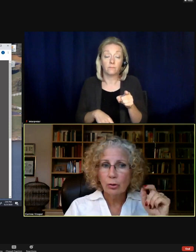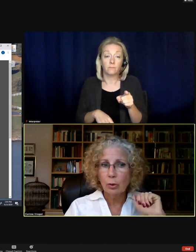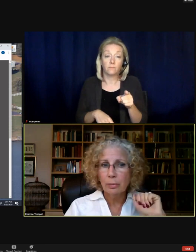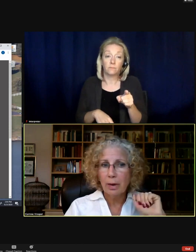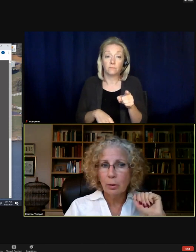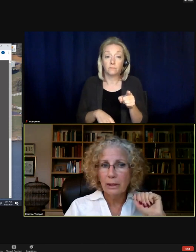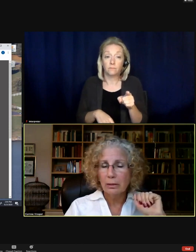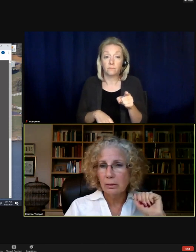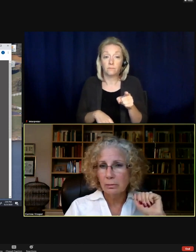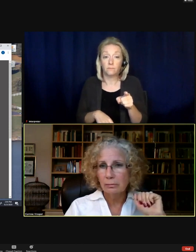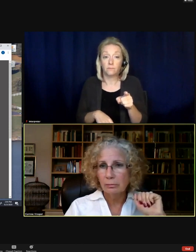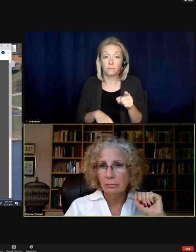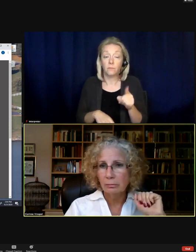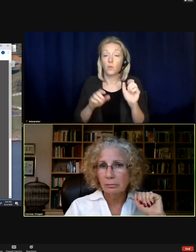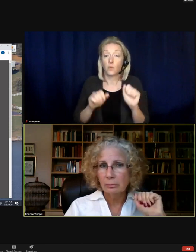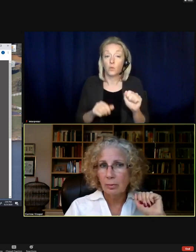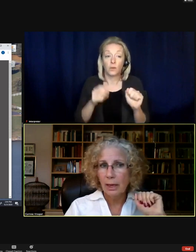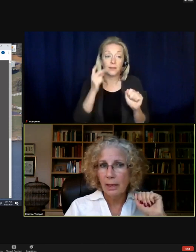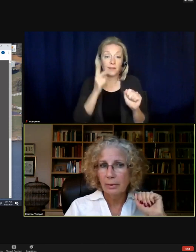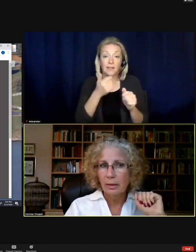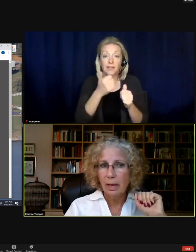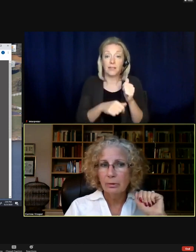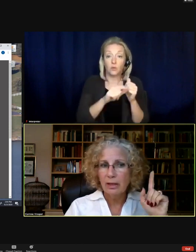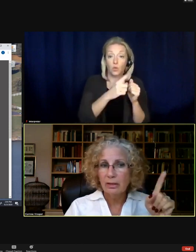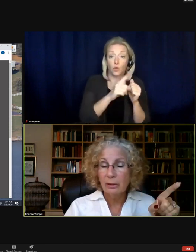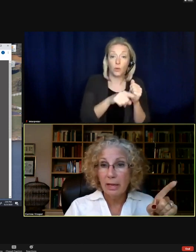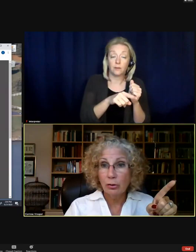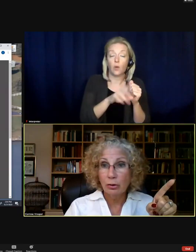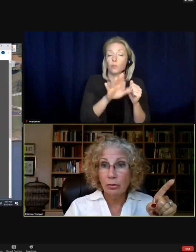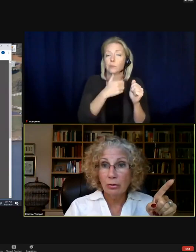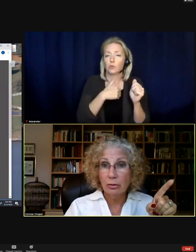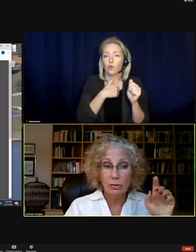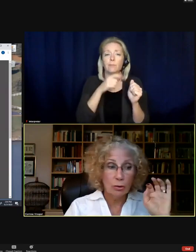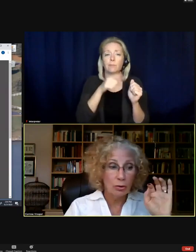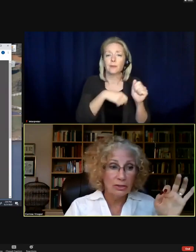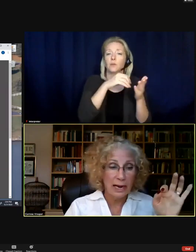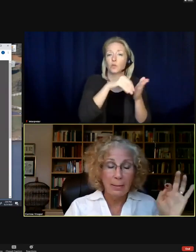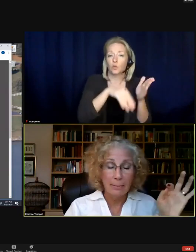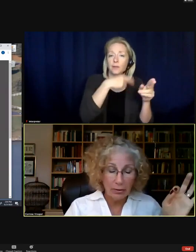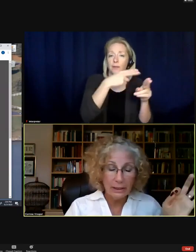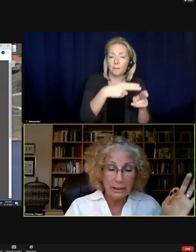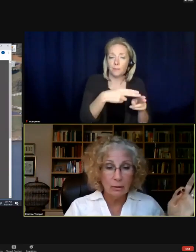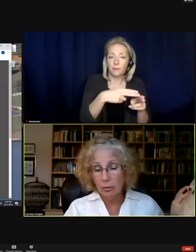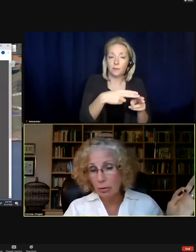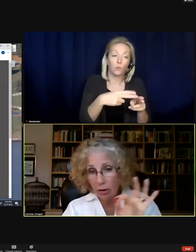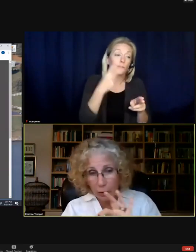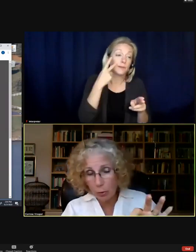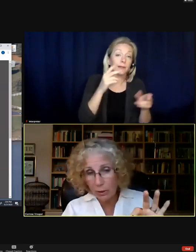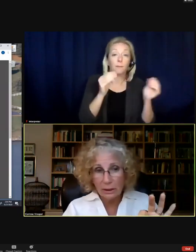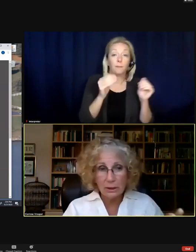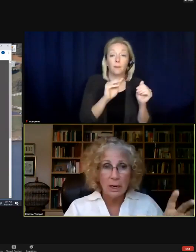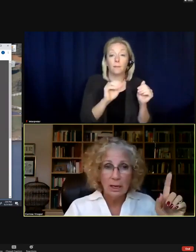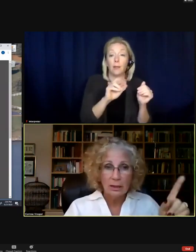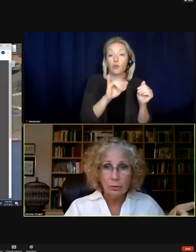the scores by the quiz. Okay, I'm sorry, this is by the student, so you can see how Mary did on all